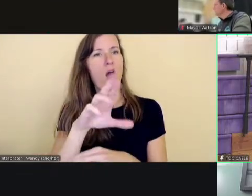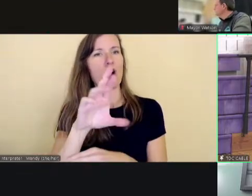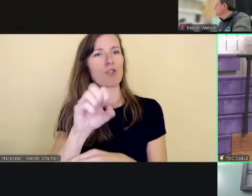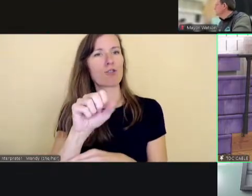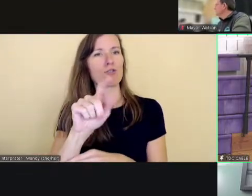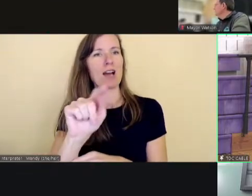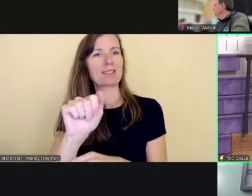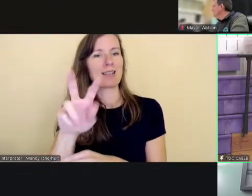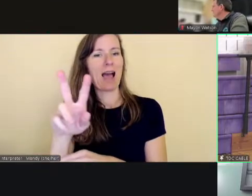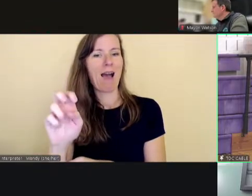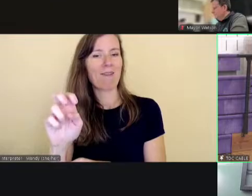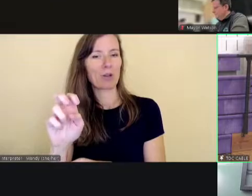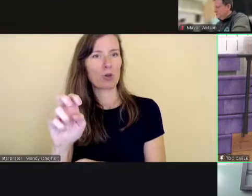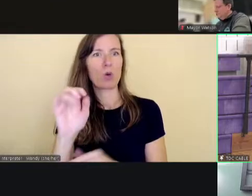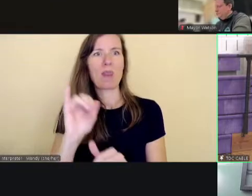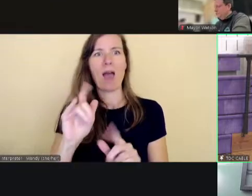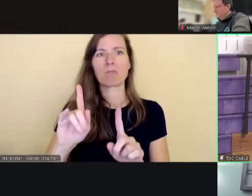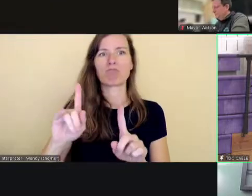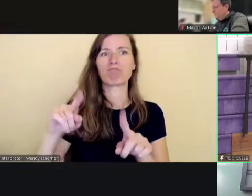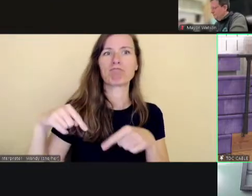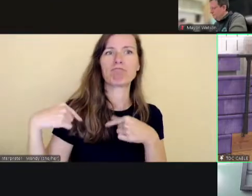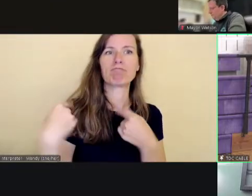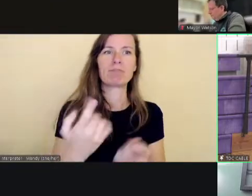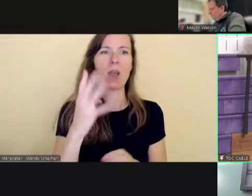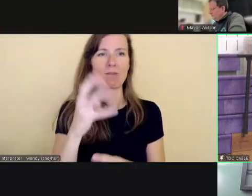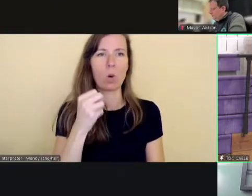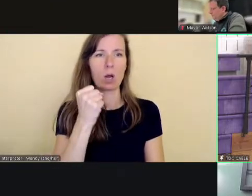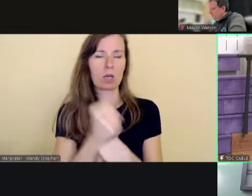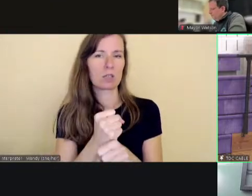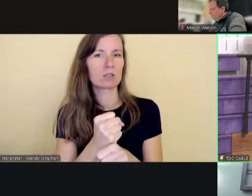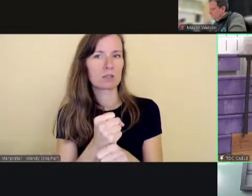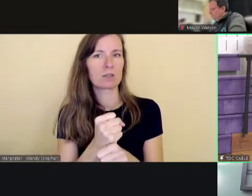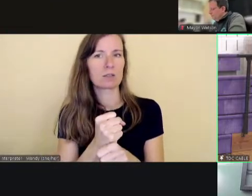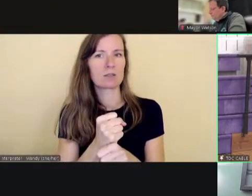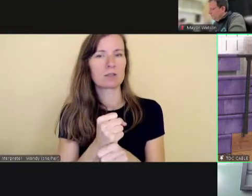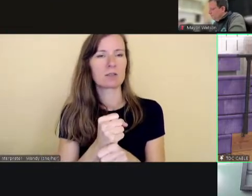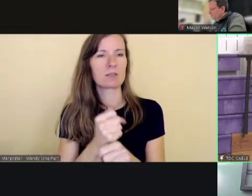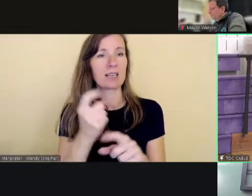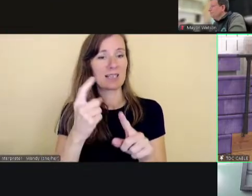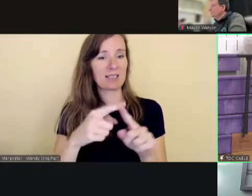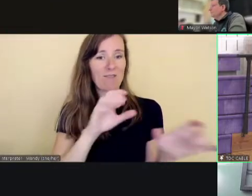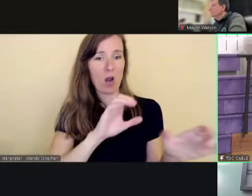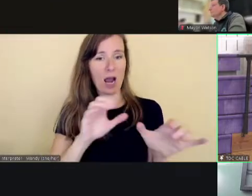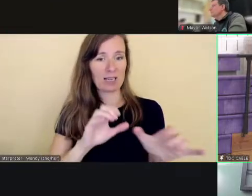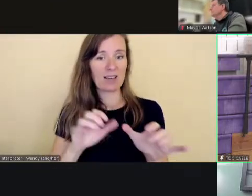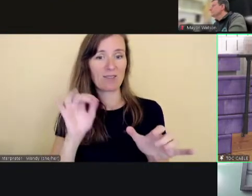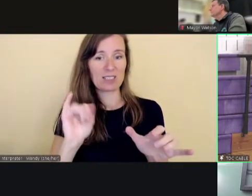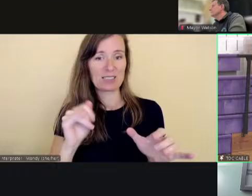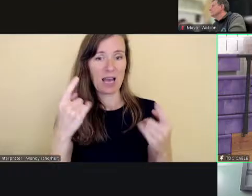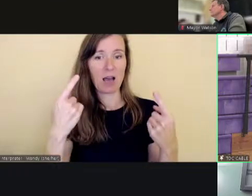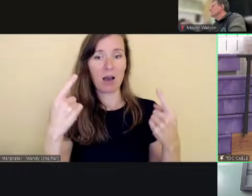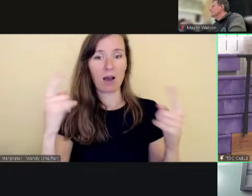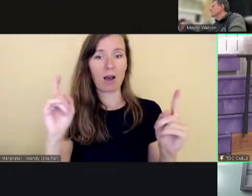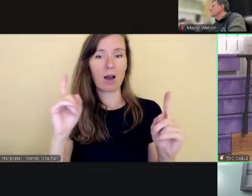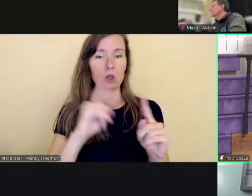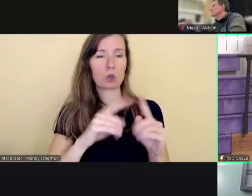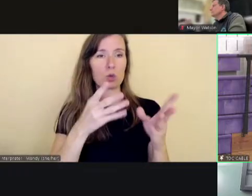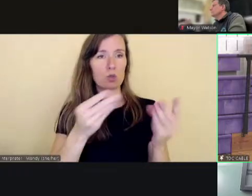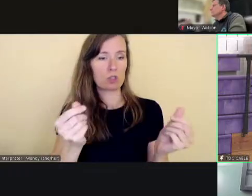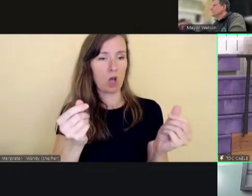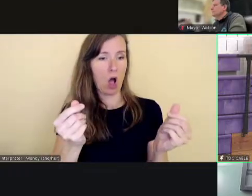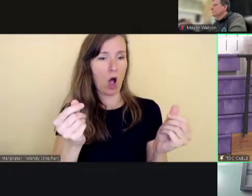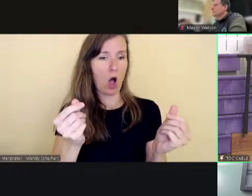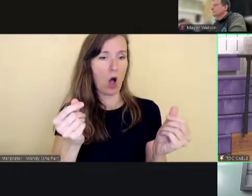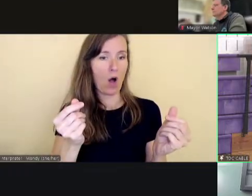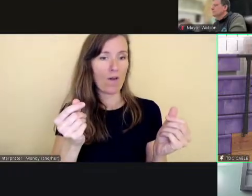for the past 4 years. Though efforts had been deployed by us to resolve the excessive noise coming from one of our neighbors' house, it